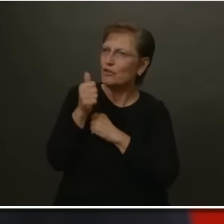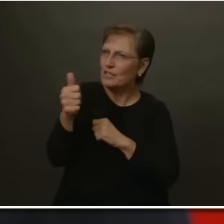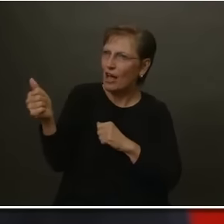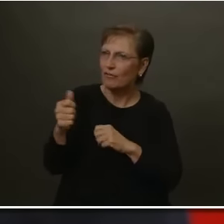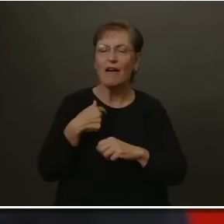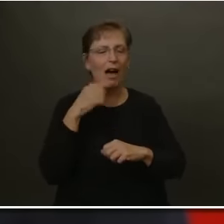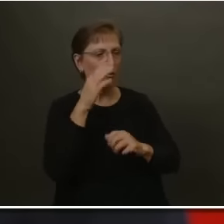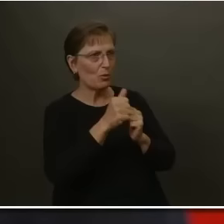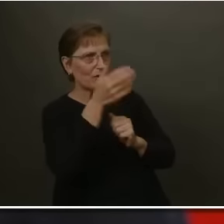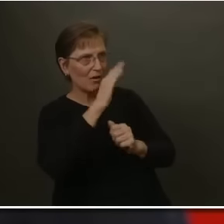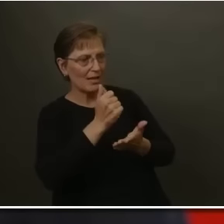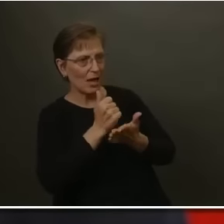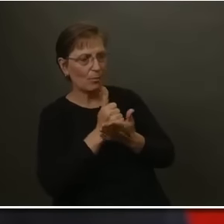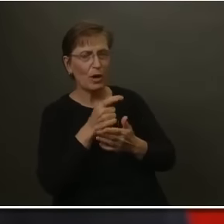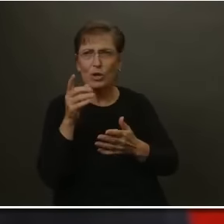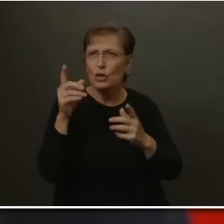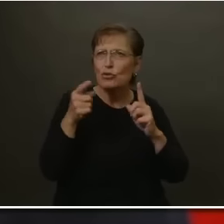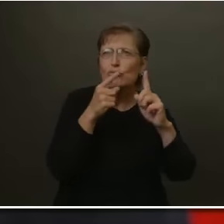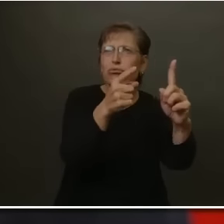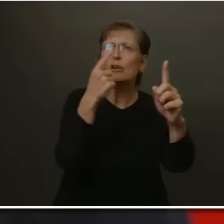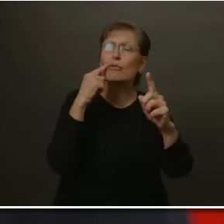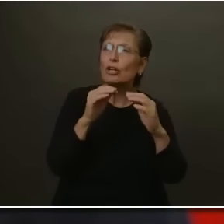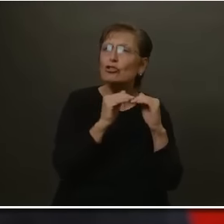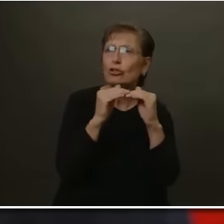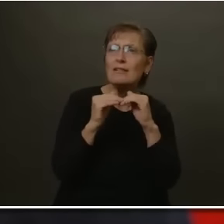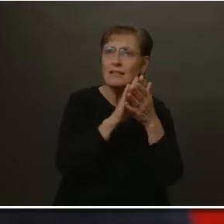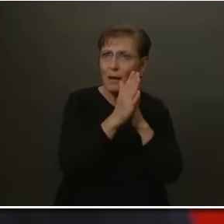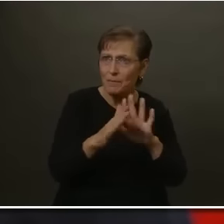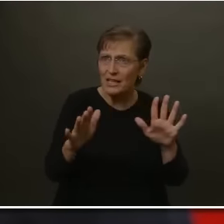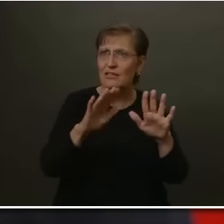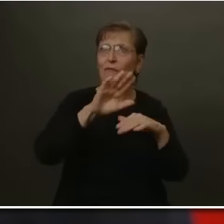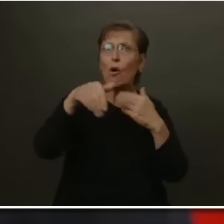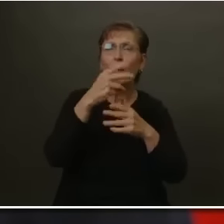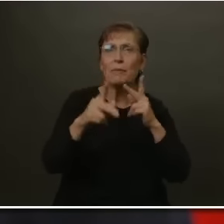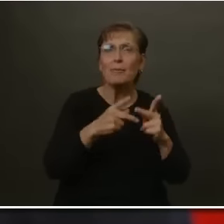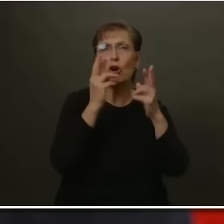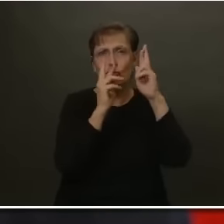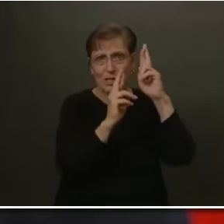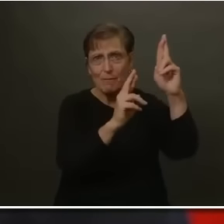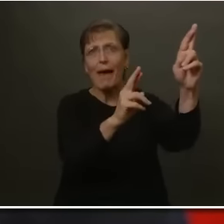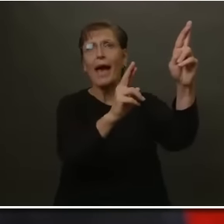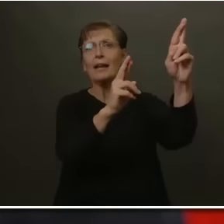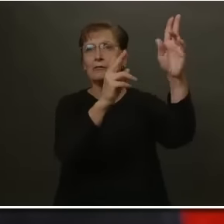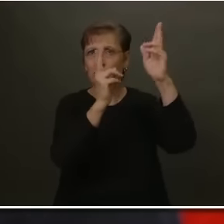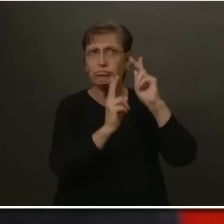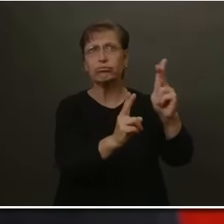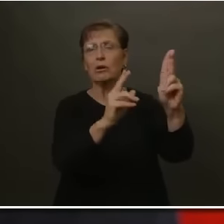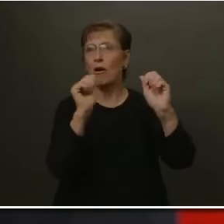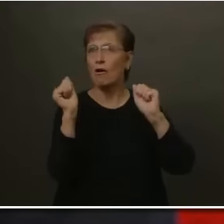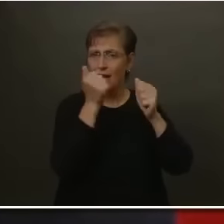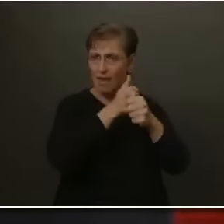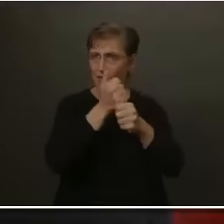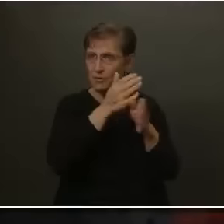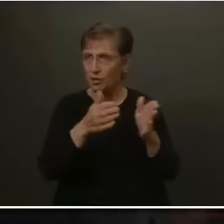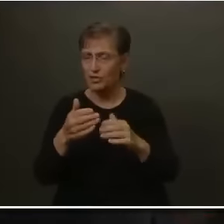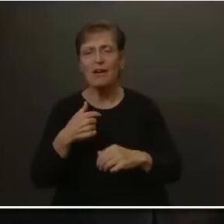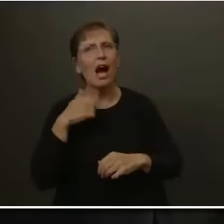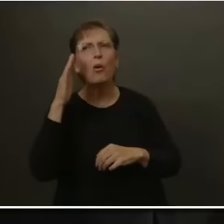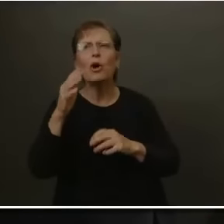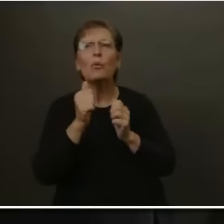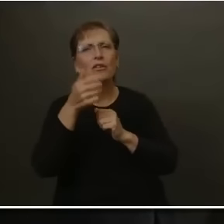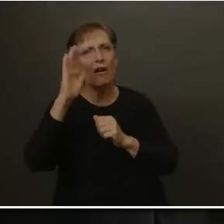and peace among all people and respect the dignity of every human being? I will, with God's help. May